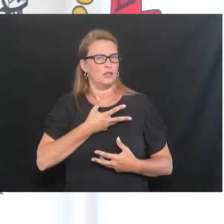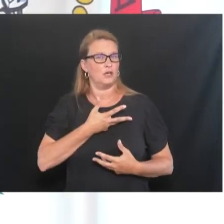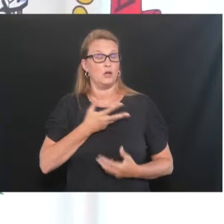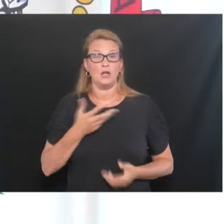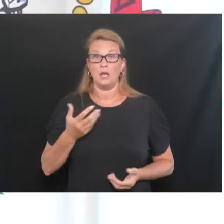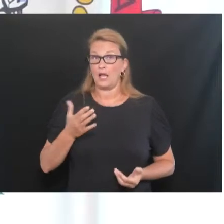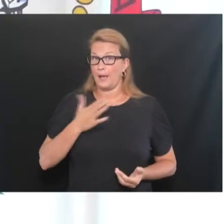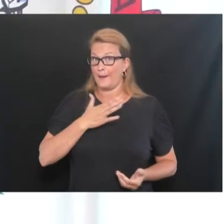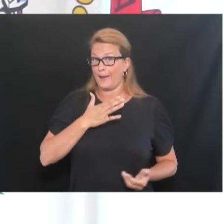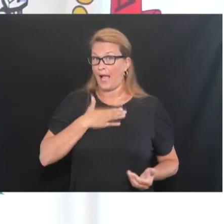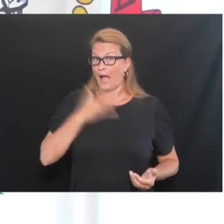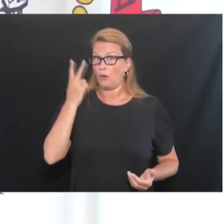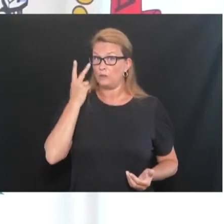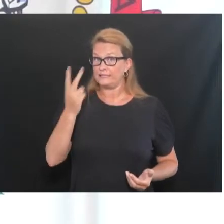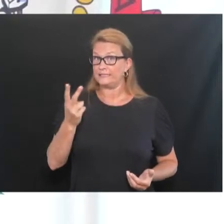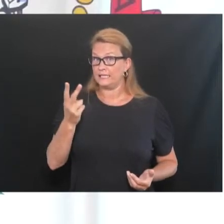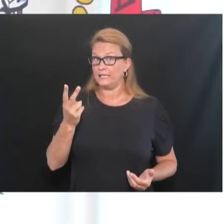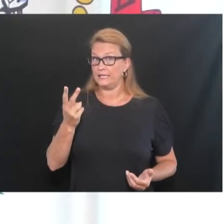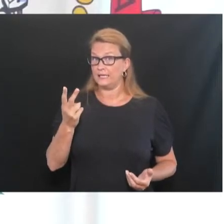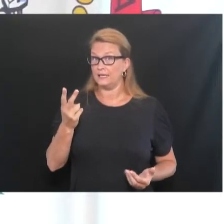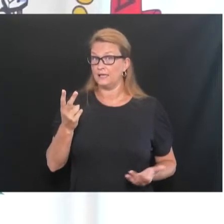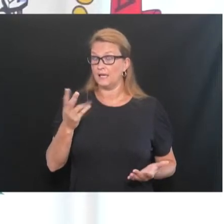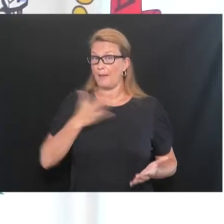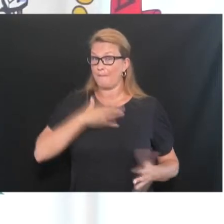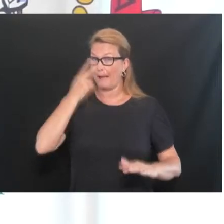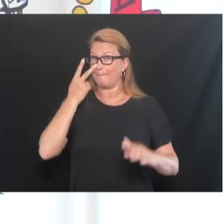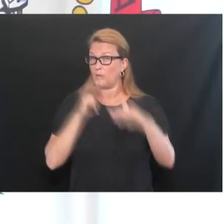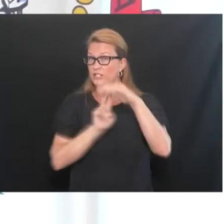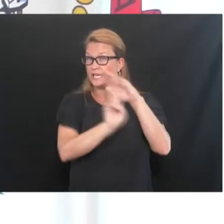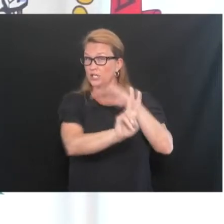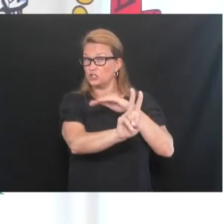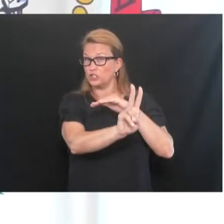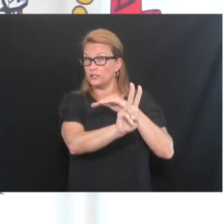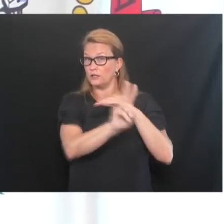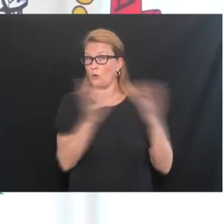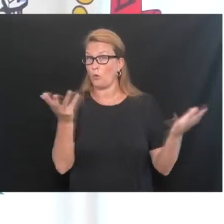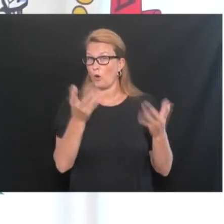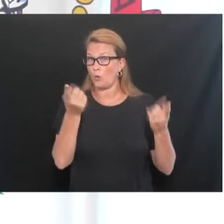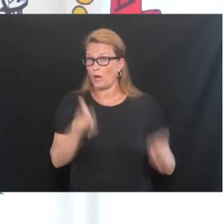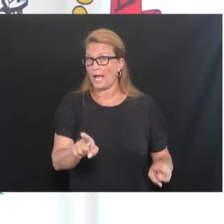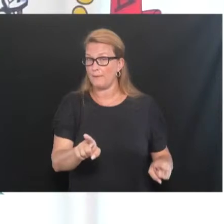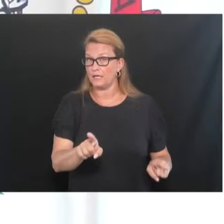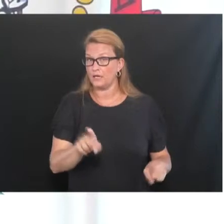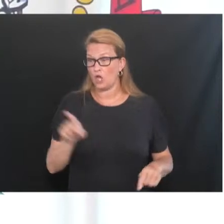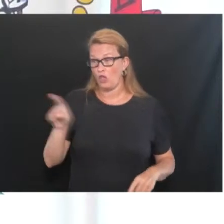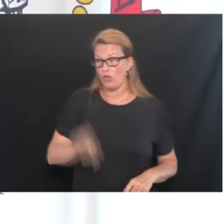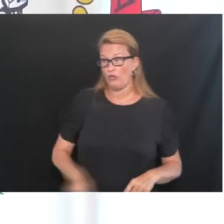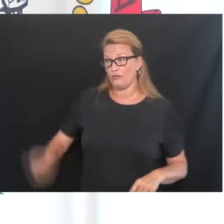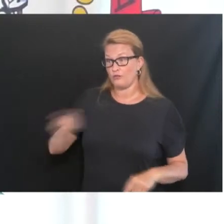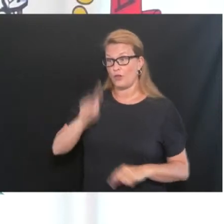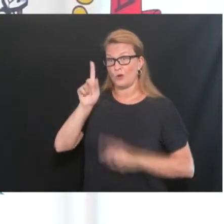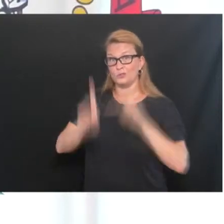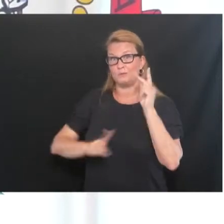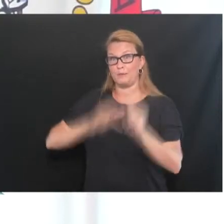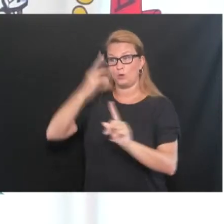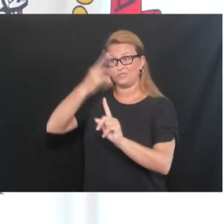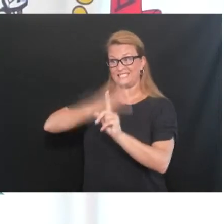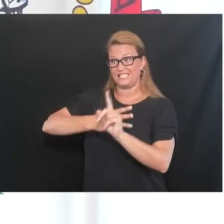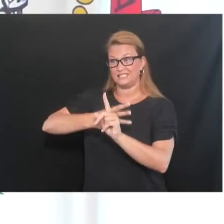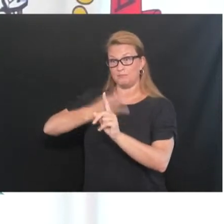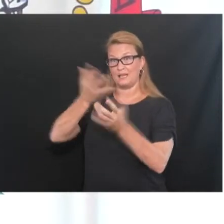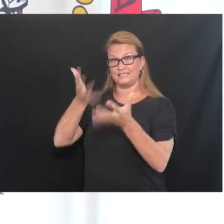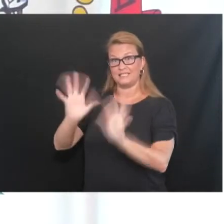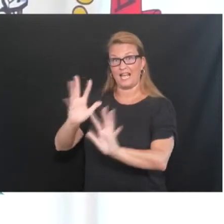you what's going to happen. This is my prediction. Here's exactly what's going to happen. Those folks that are 6 months out, that